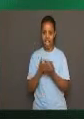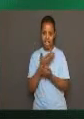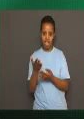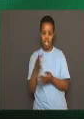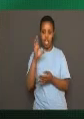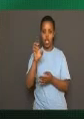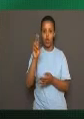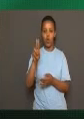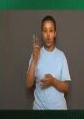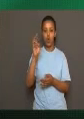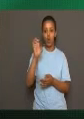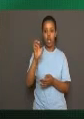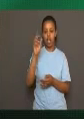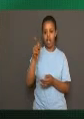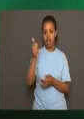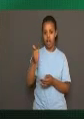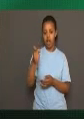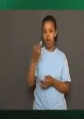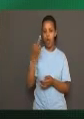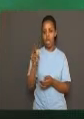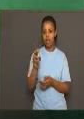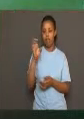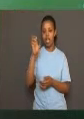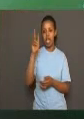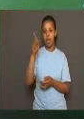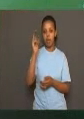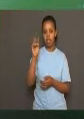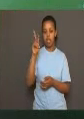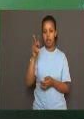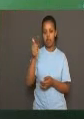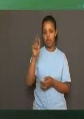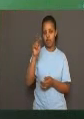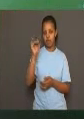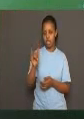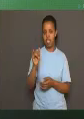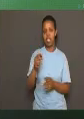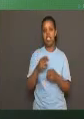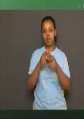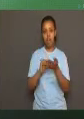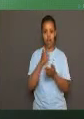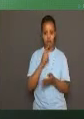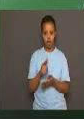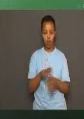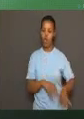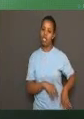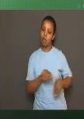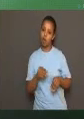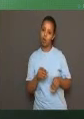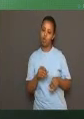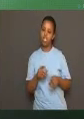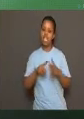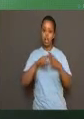eureka moment or an epiphany. Students, for our first